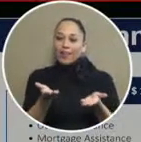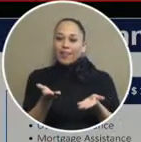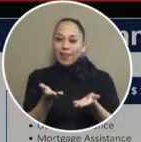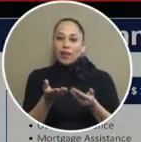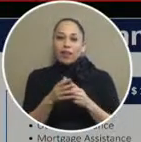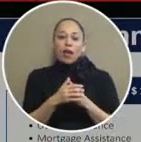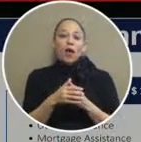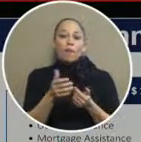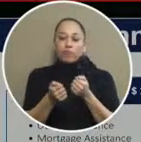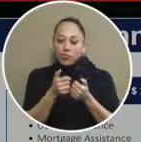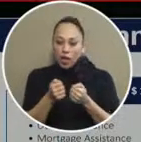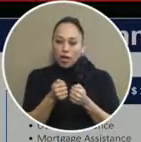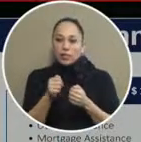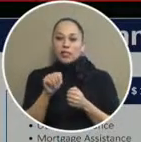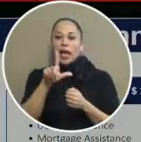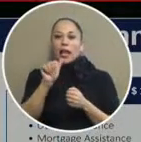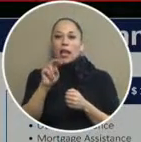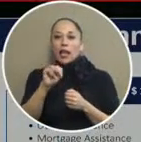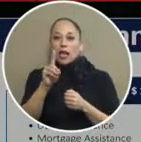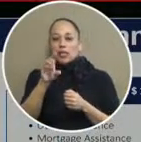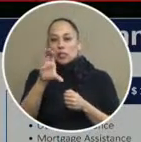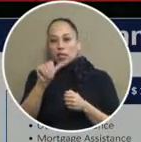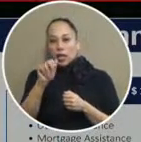nail techs, landscapers,